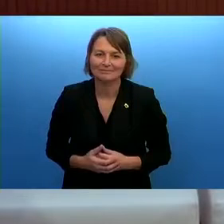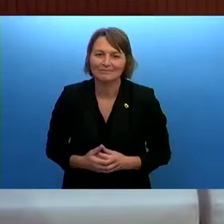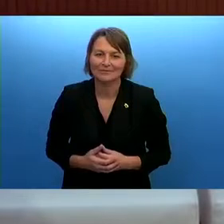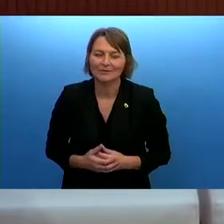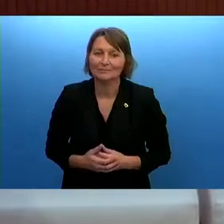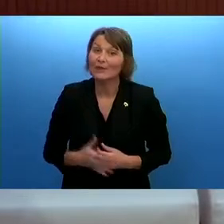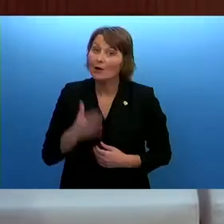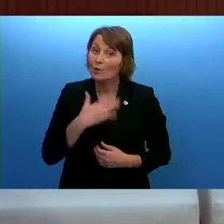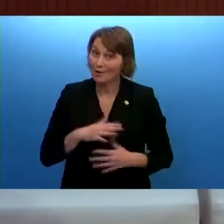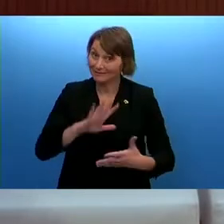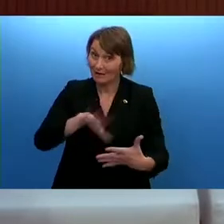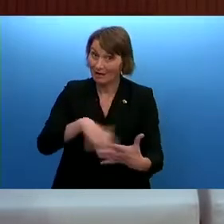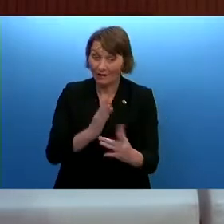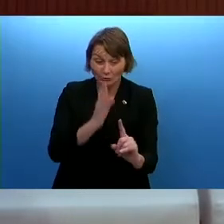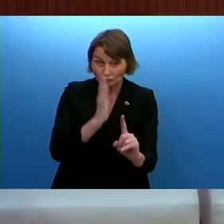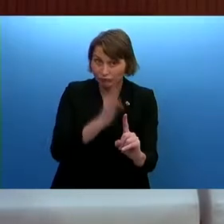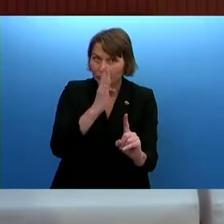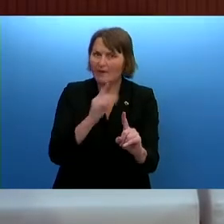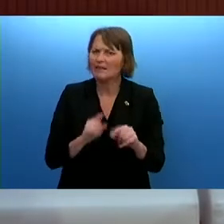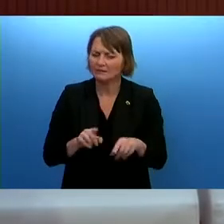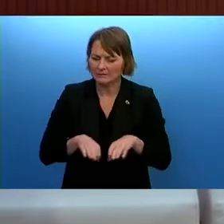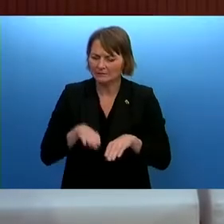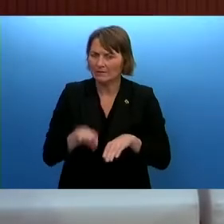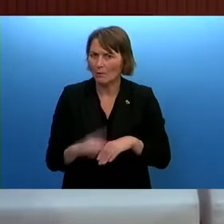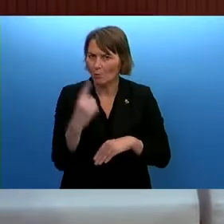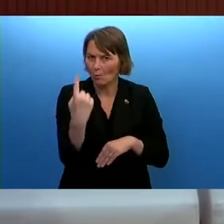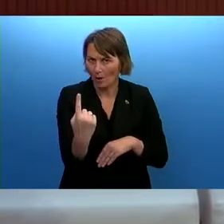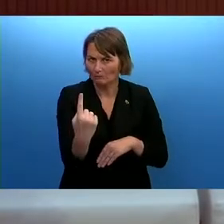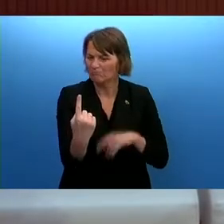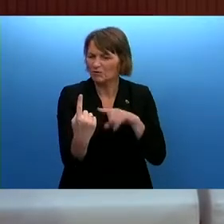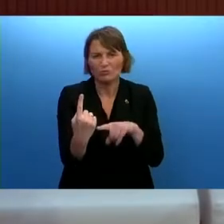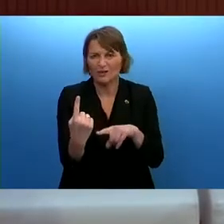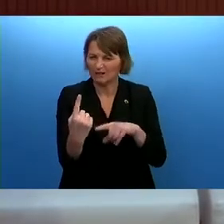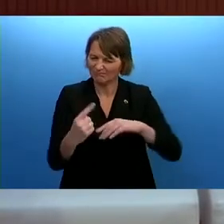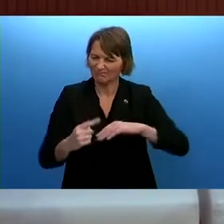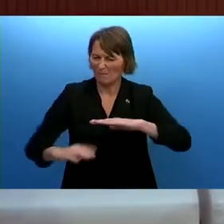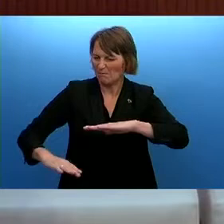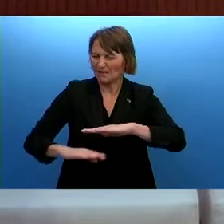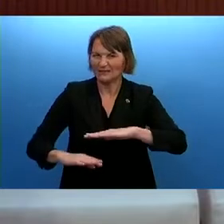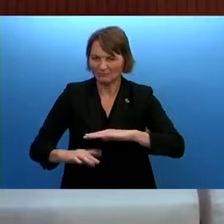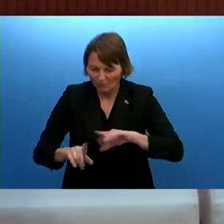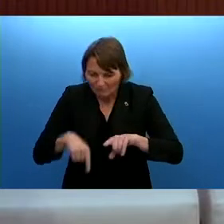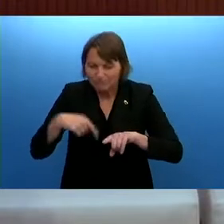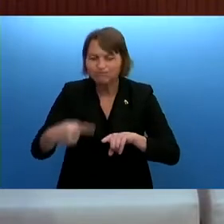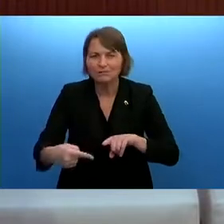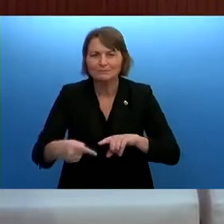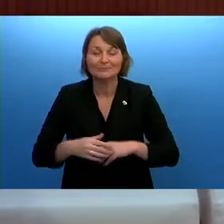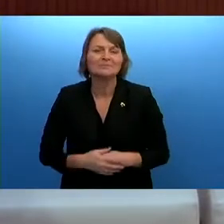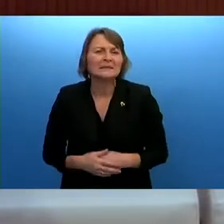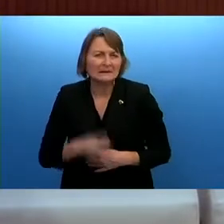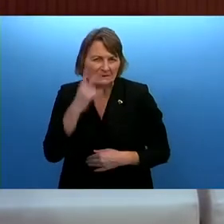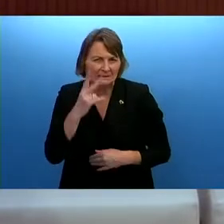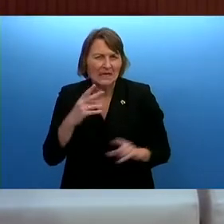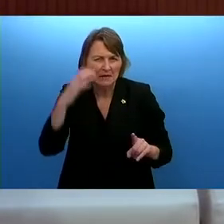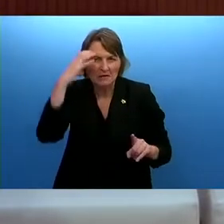sign languages is just a first step, a basic starting point. Too often we see that the collaboration of states with the